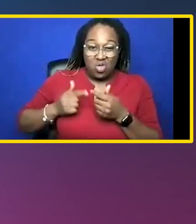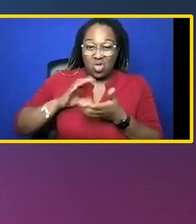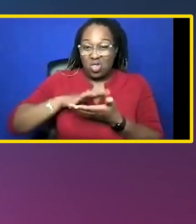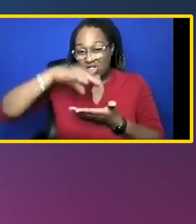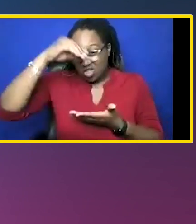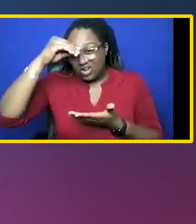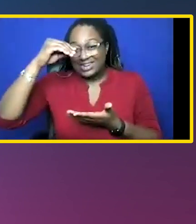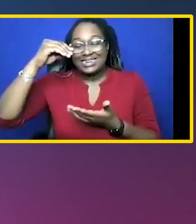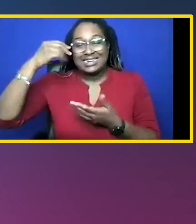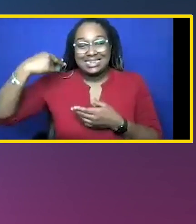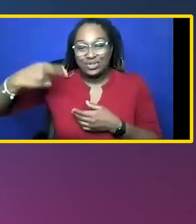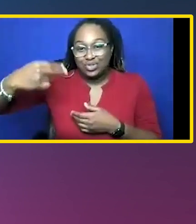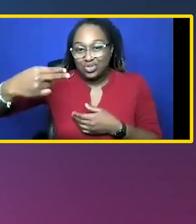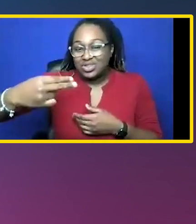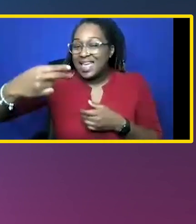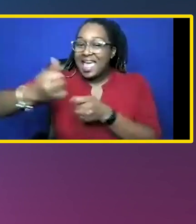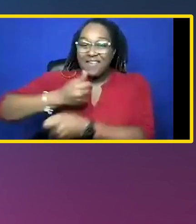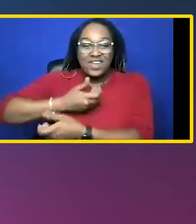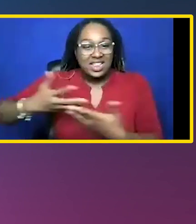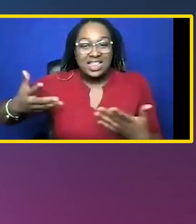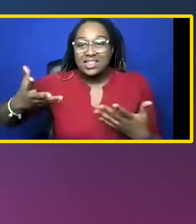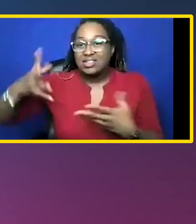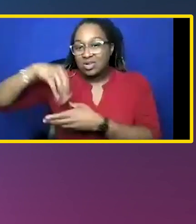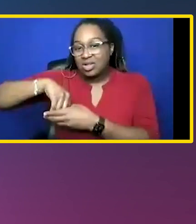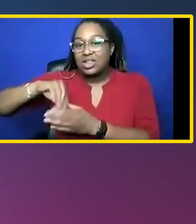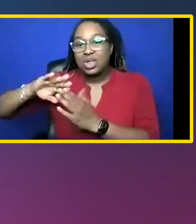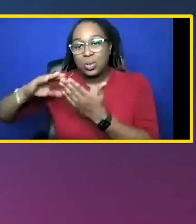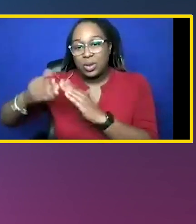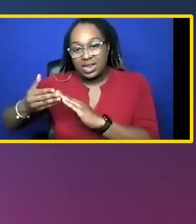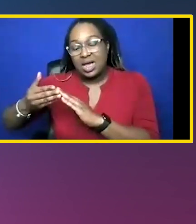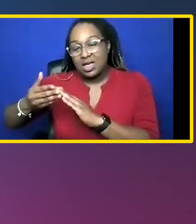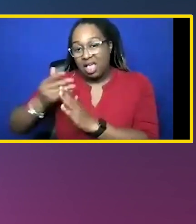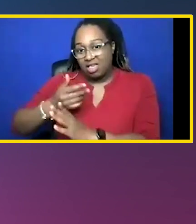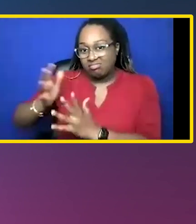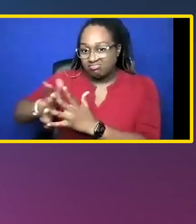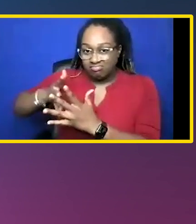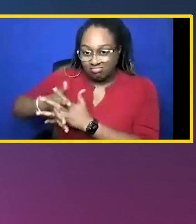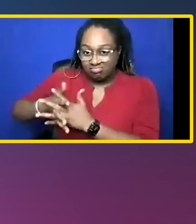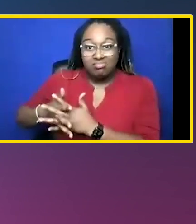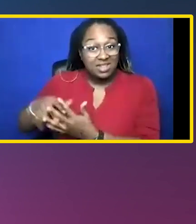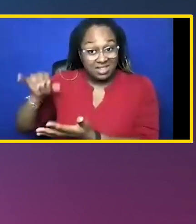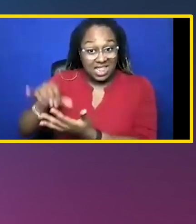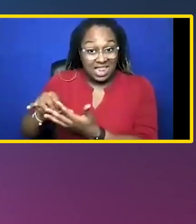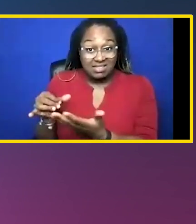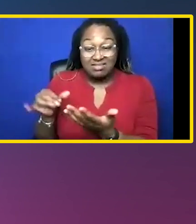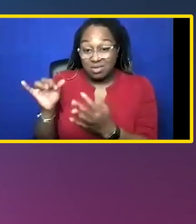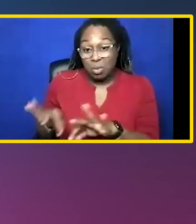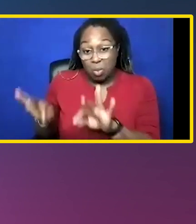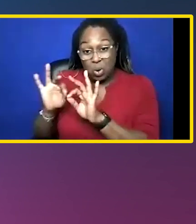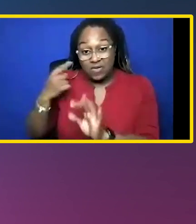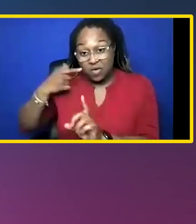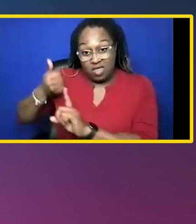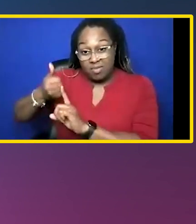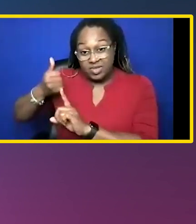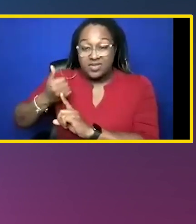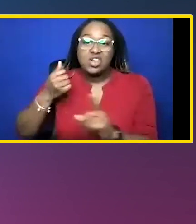history of reinforcement they've received for being a part of the communities which they belong to, which are significantly important to them. And